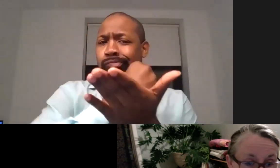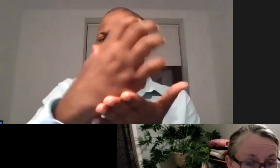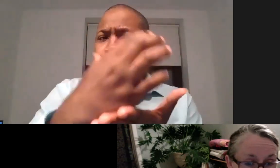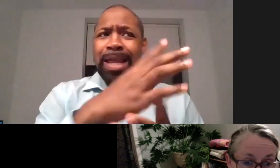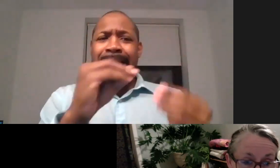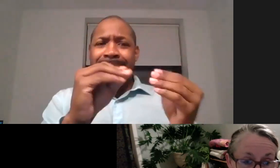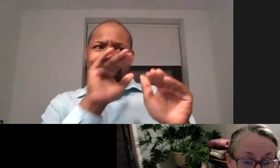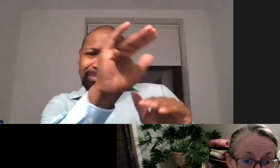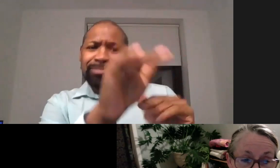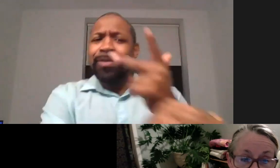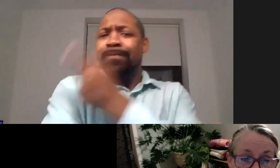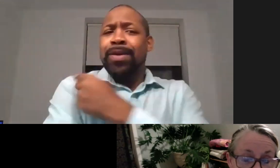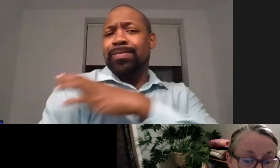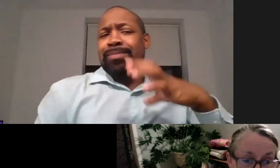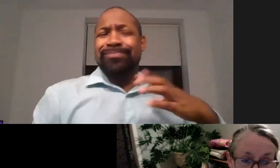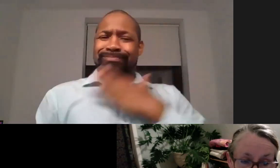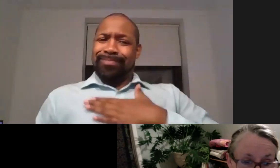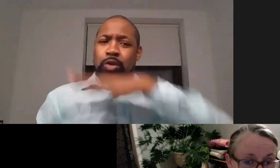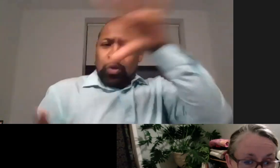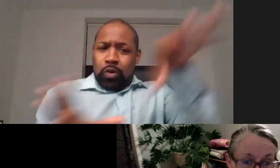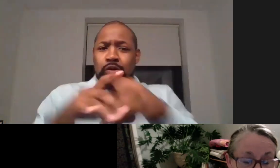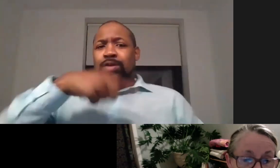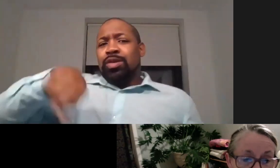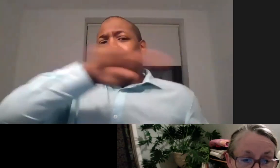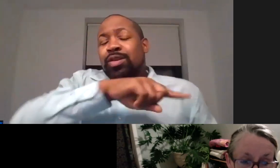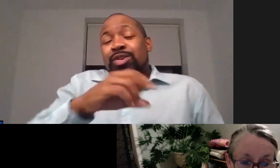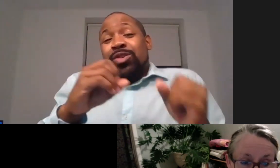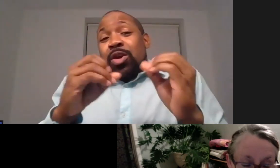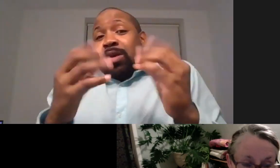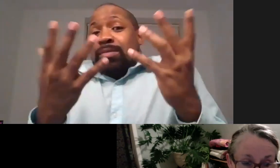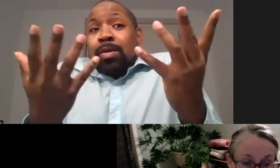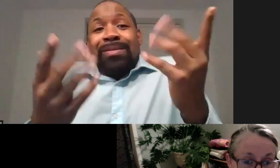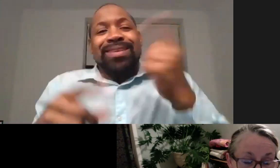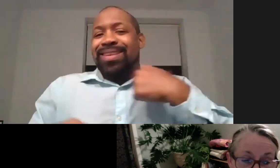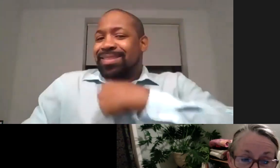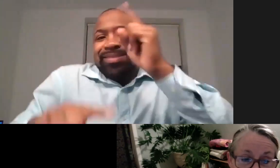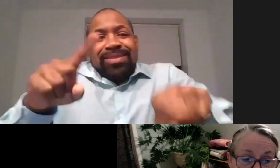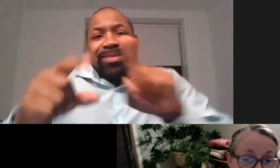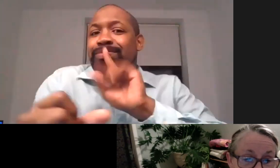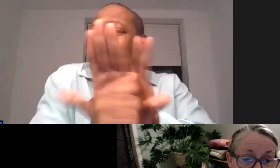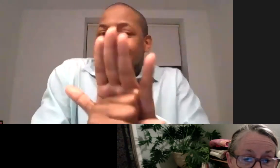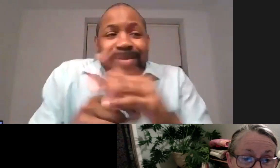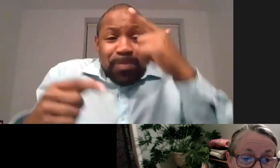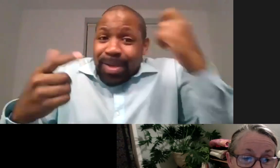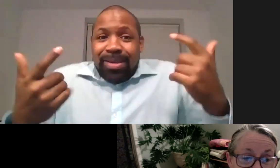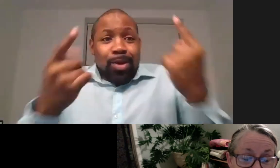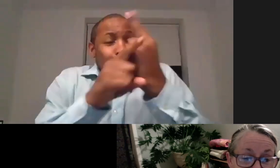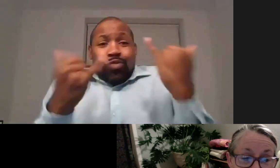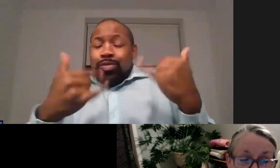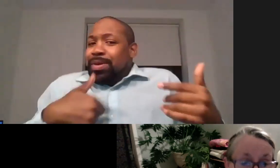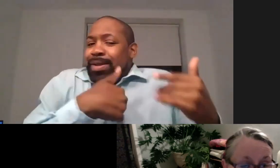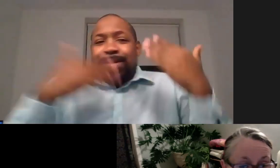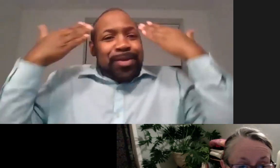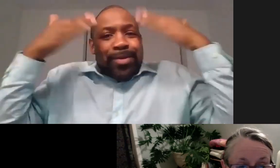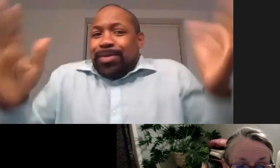already testified, we've already given the information and shared our concerns. So I